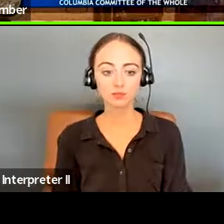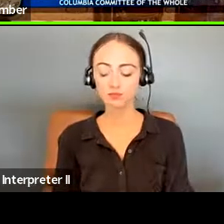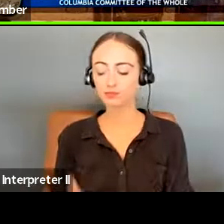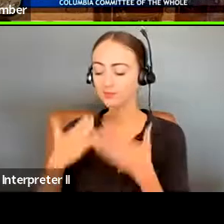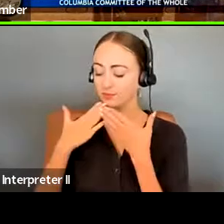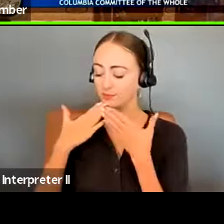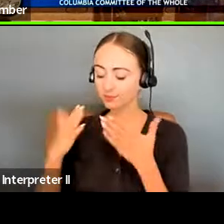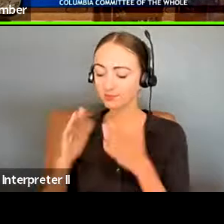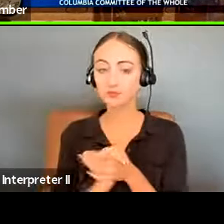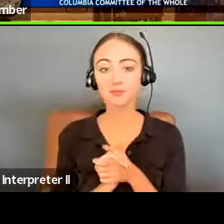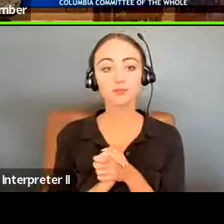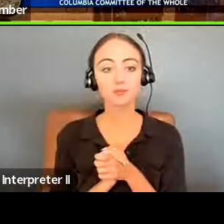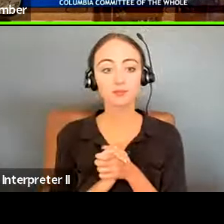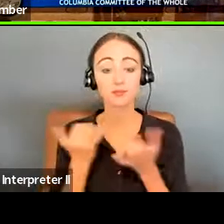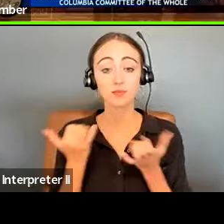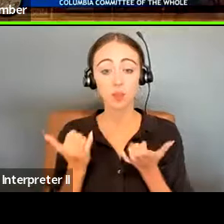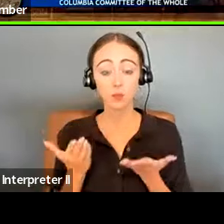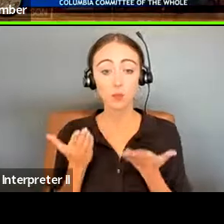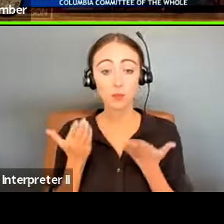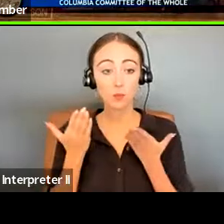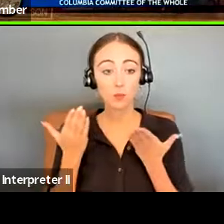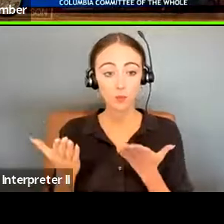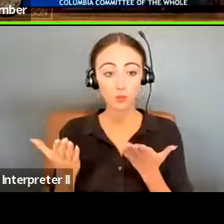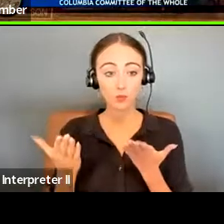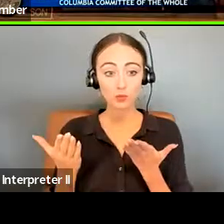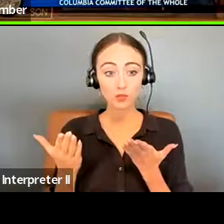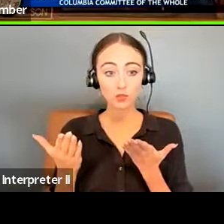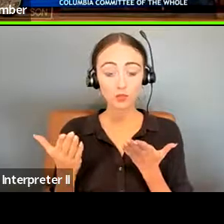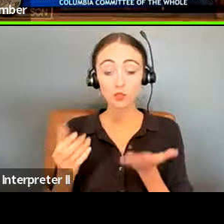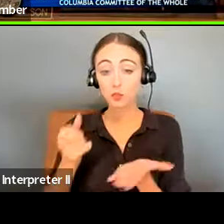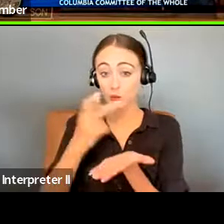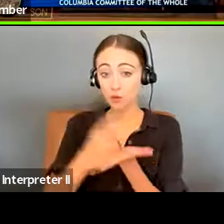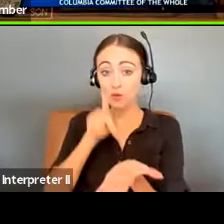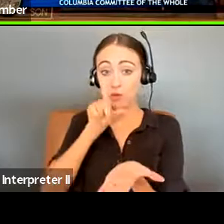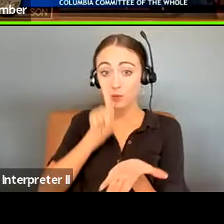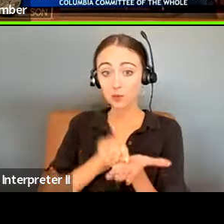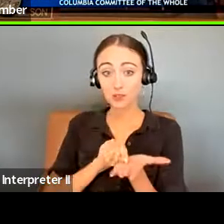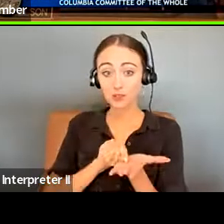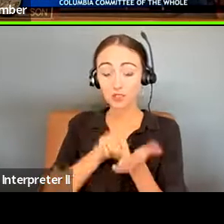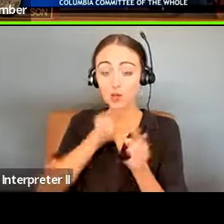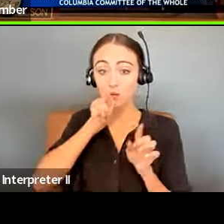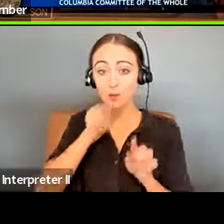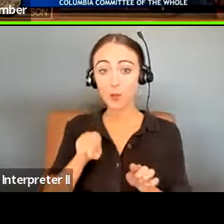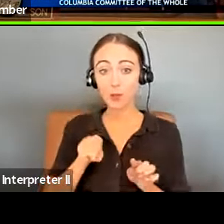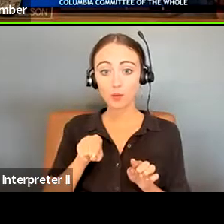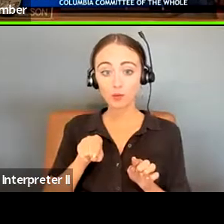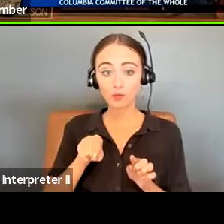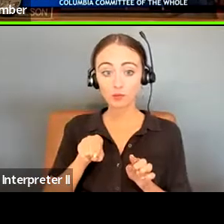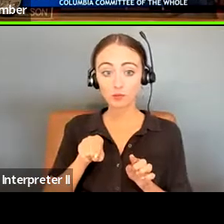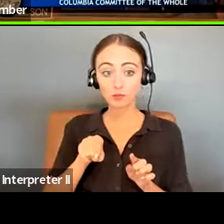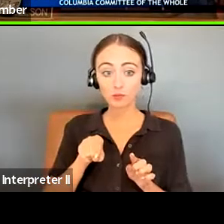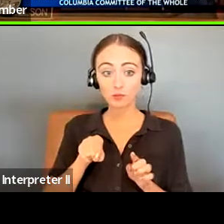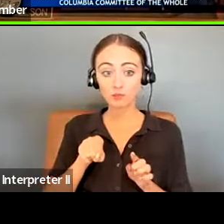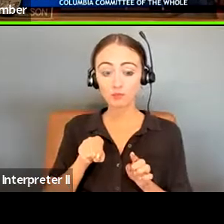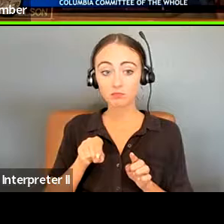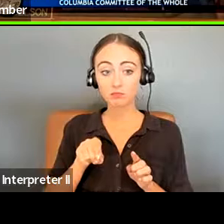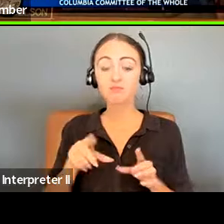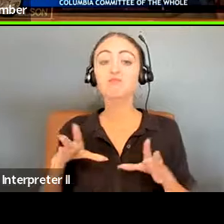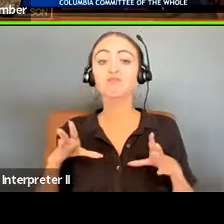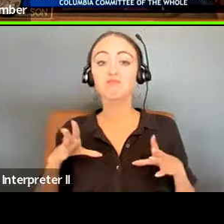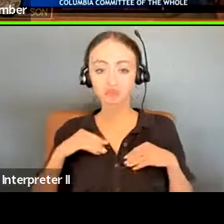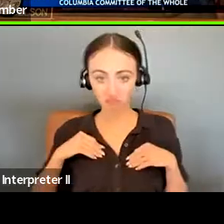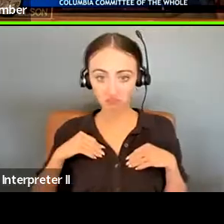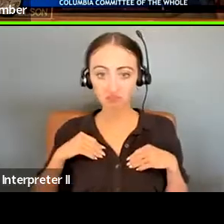Thank you, Mr. Cash. The motion to approve the print and report is adopted